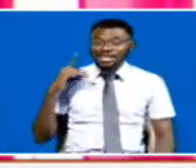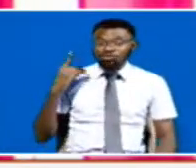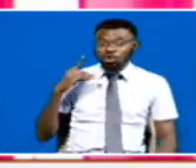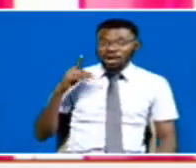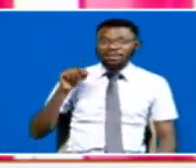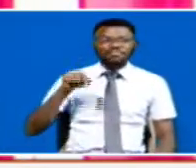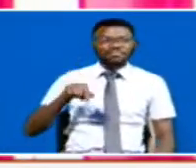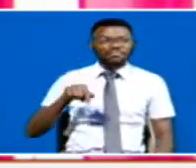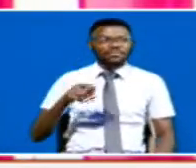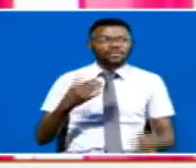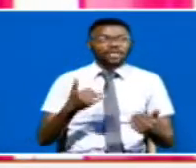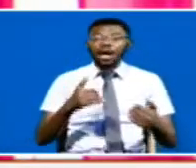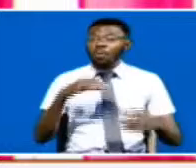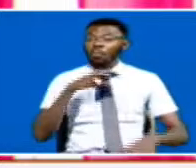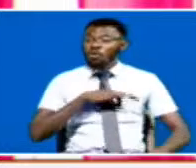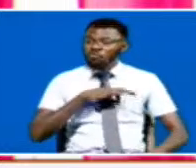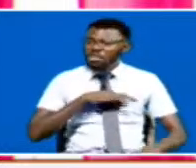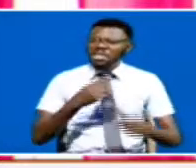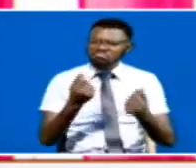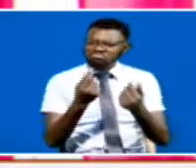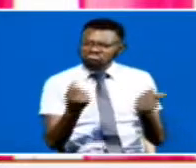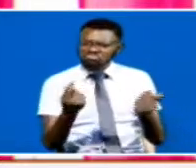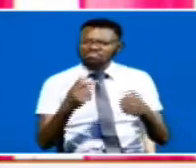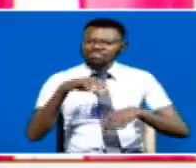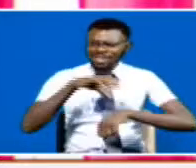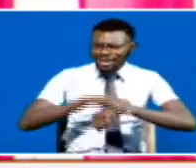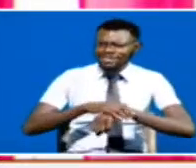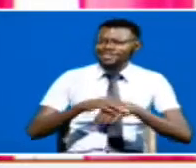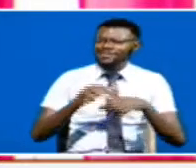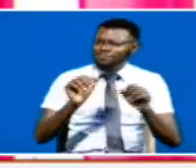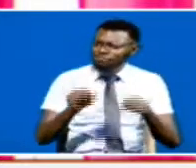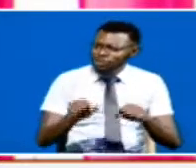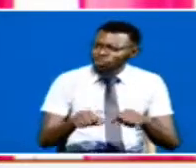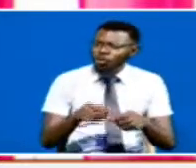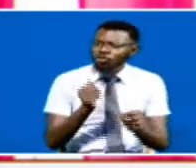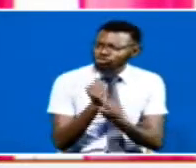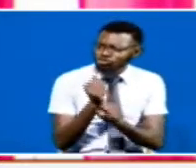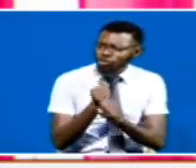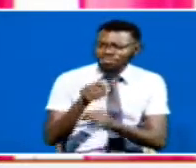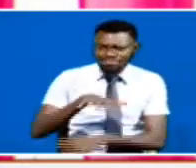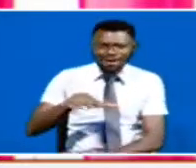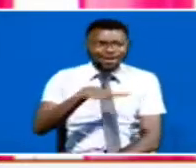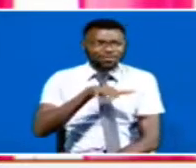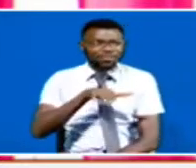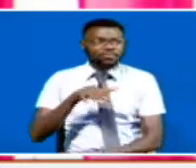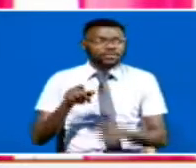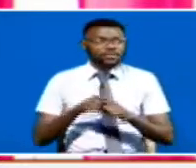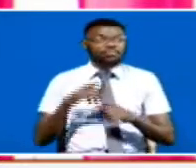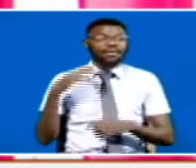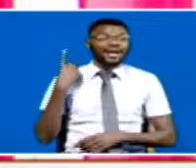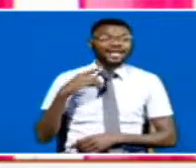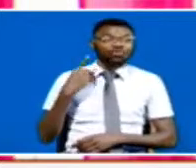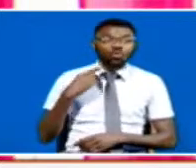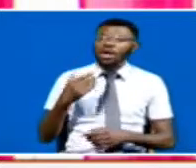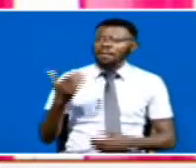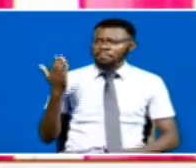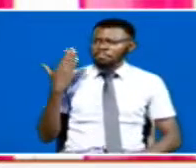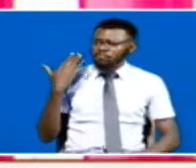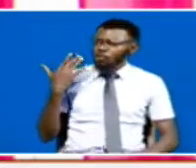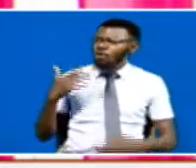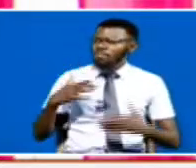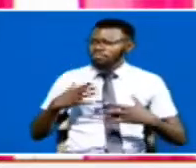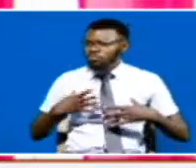Na utapata pesa zaidi hata kazi nyingi sana hapa mtaani. Na ukiangalia hapa nyuma kidogo, Dandora ndio kama nyumbani kwa hip